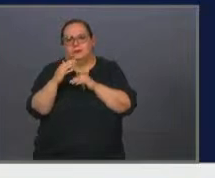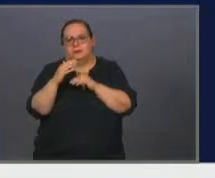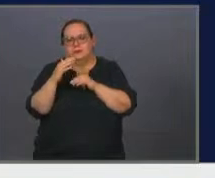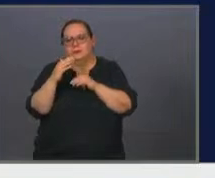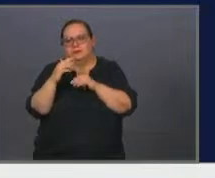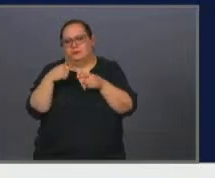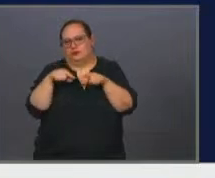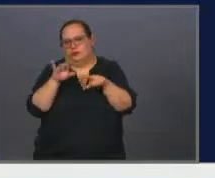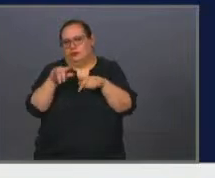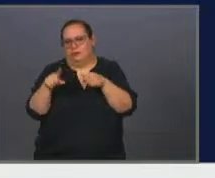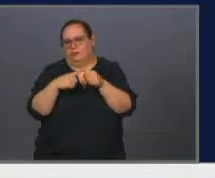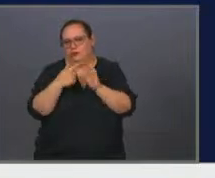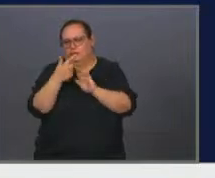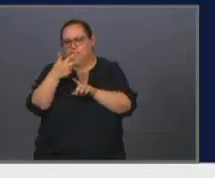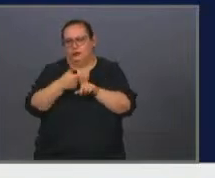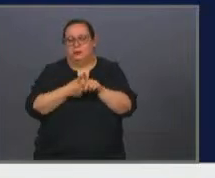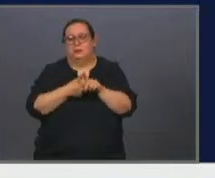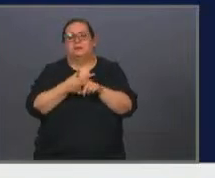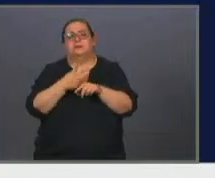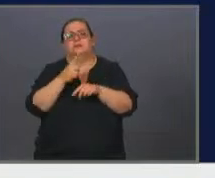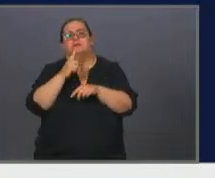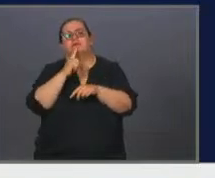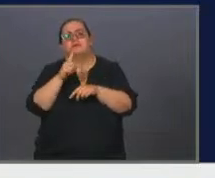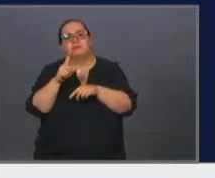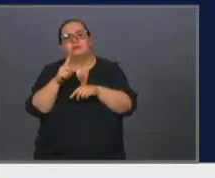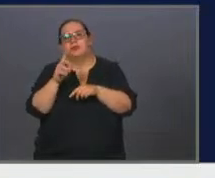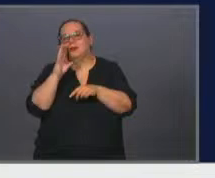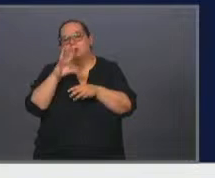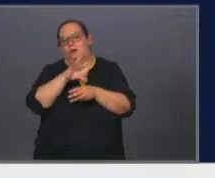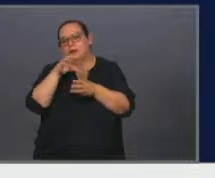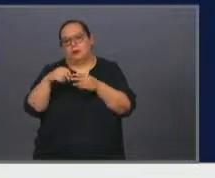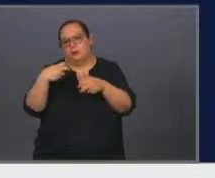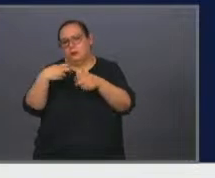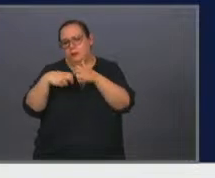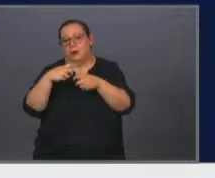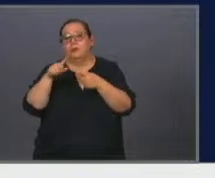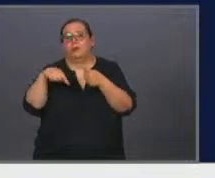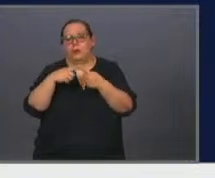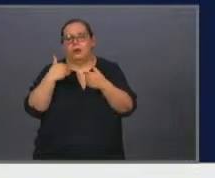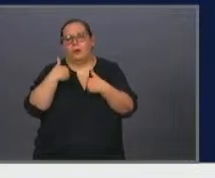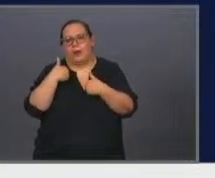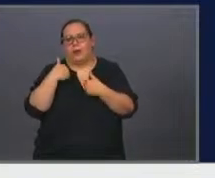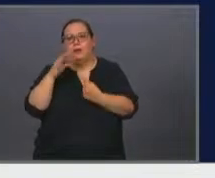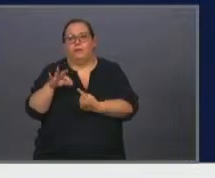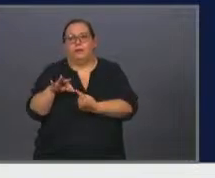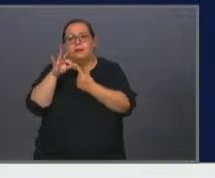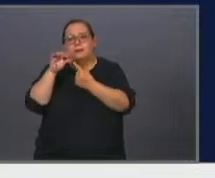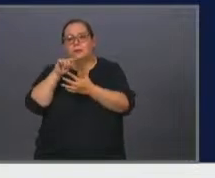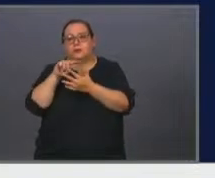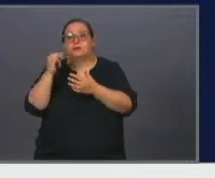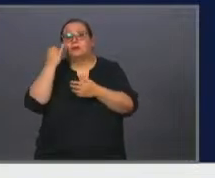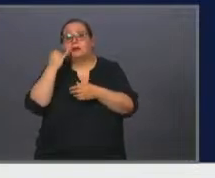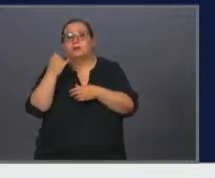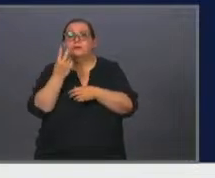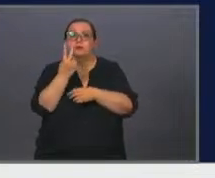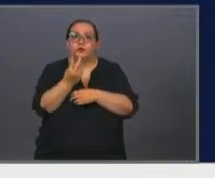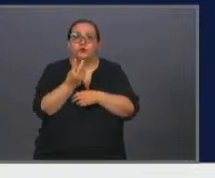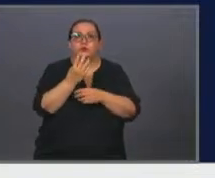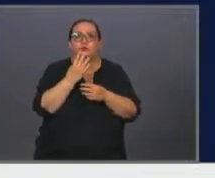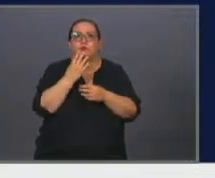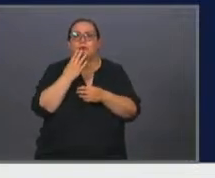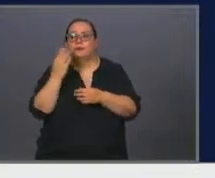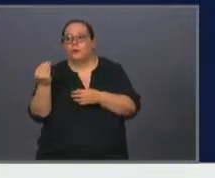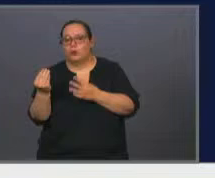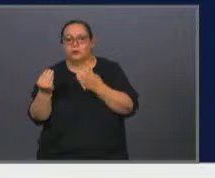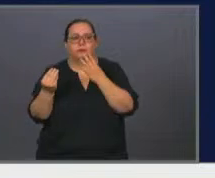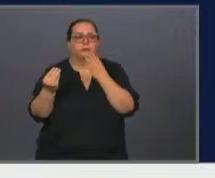And you're going to get into the problem when you do have these exceptions that if two 14-year-olds both